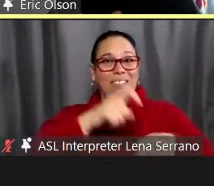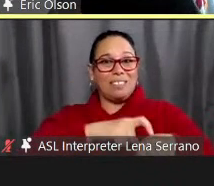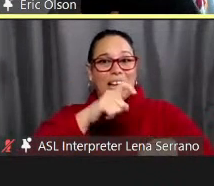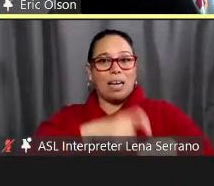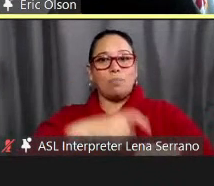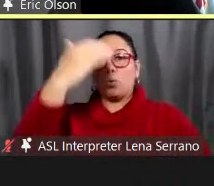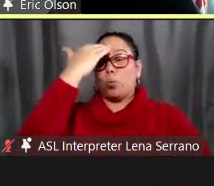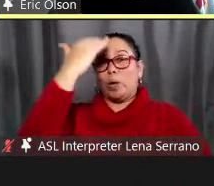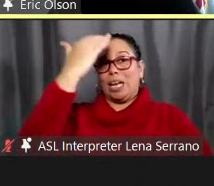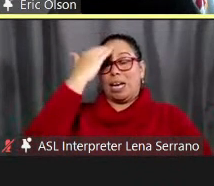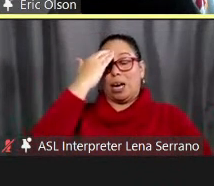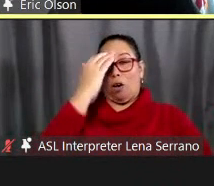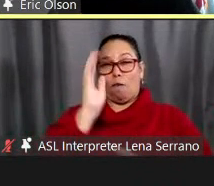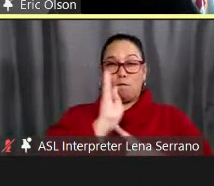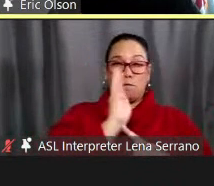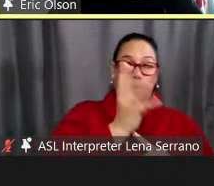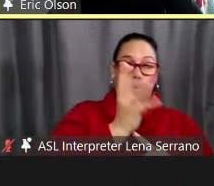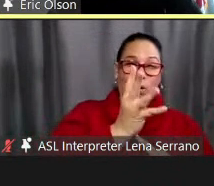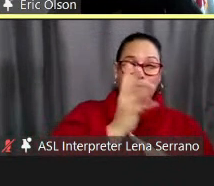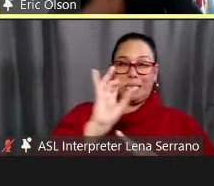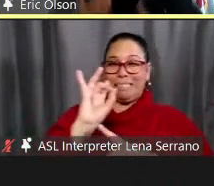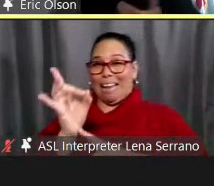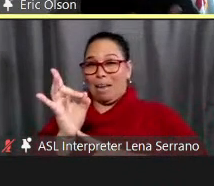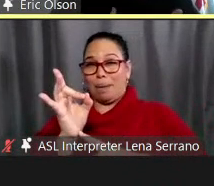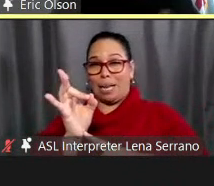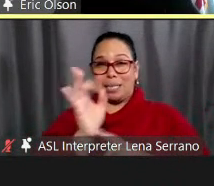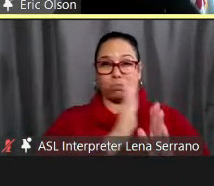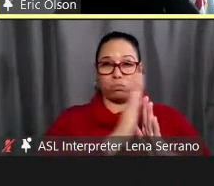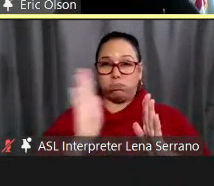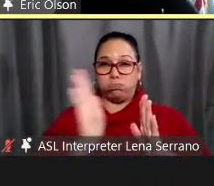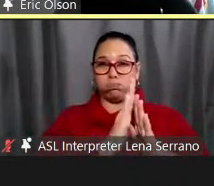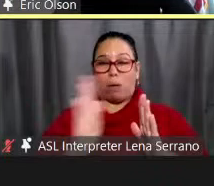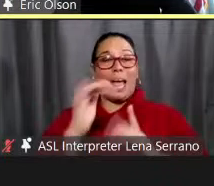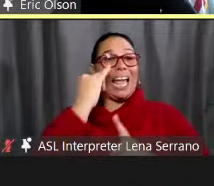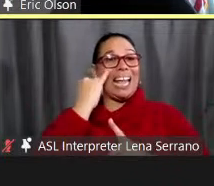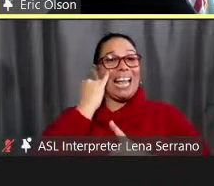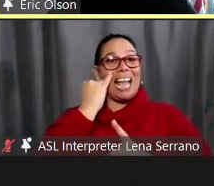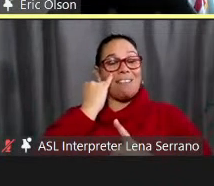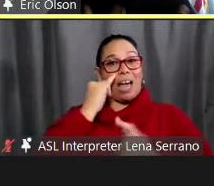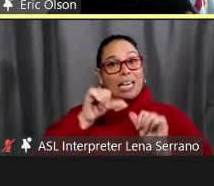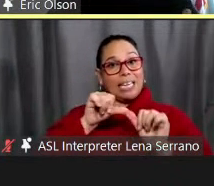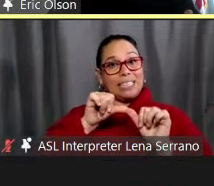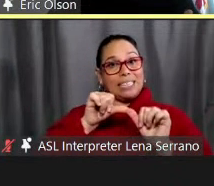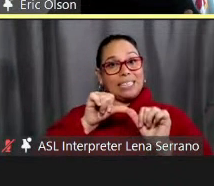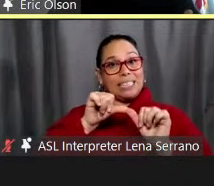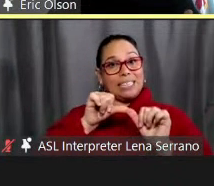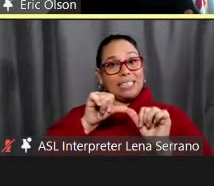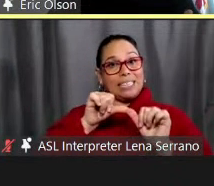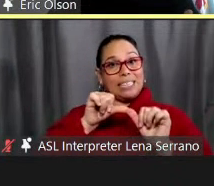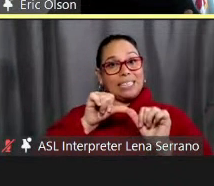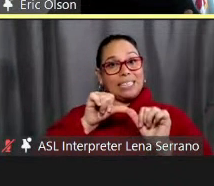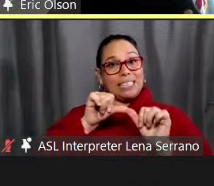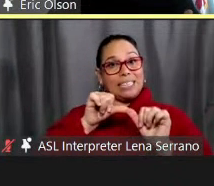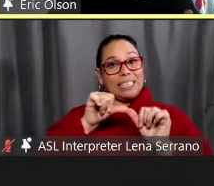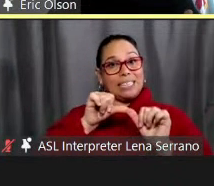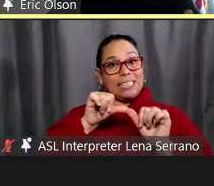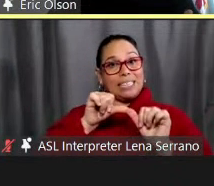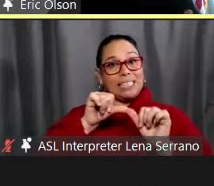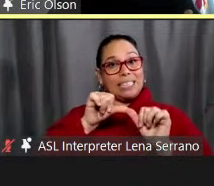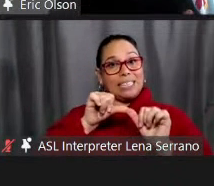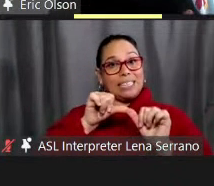on that 4 to 8 minute statistic, that window, that if I can just keep this individual talking, I'm delaying the inevitable from happening. And